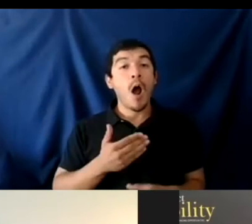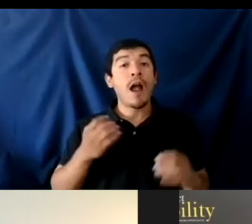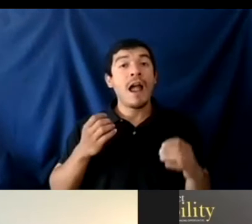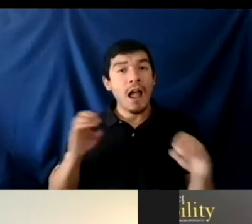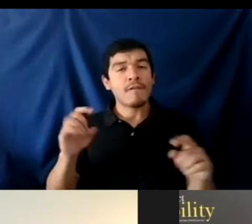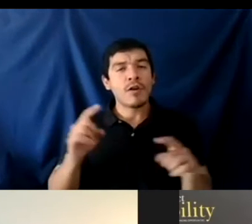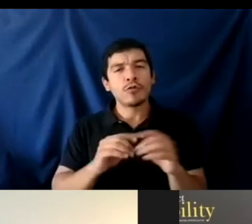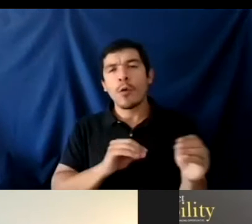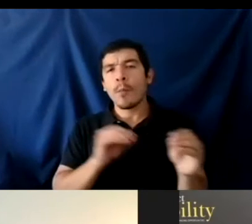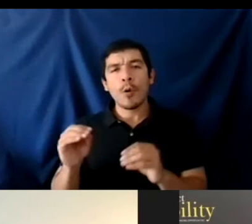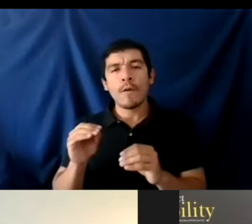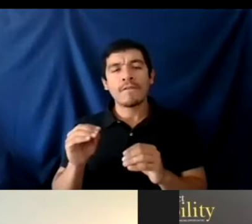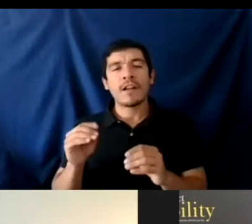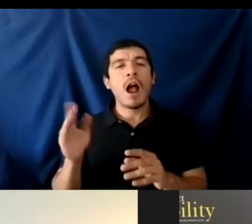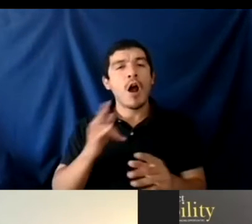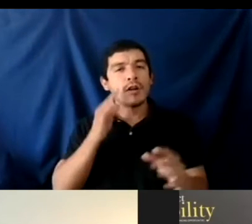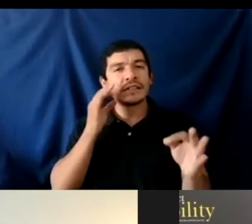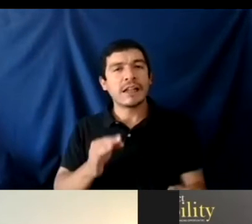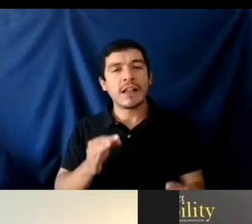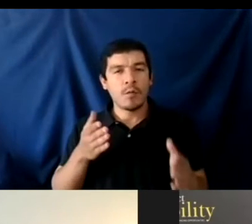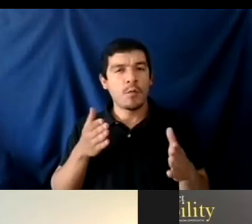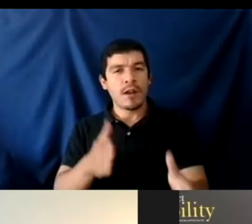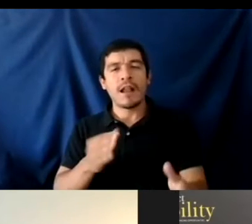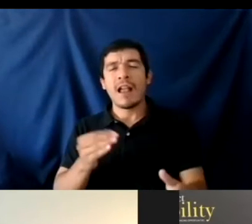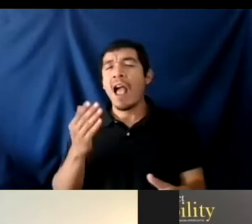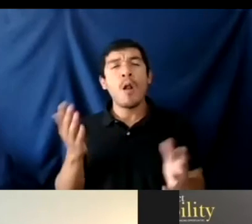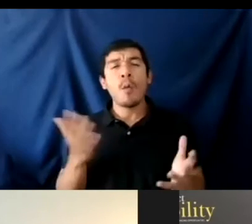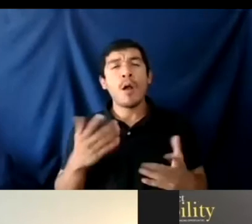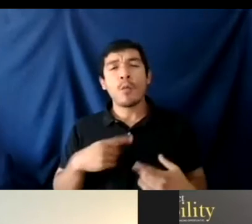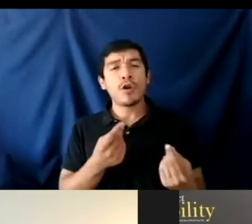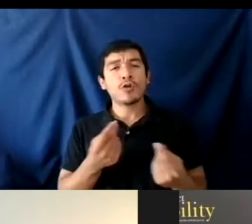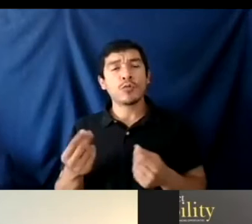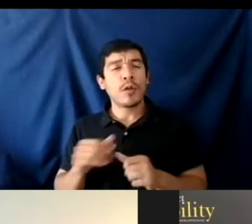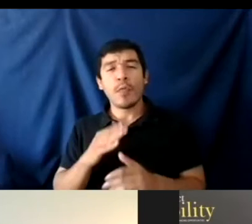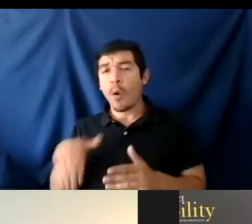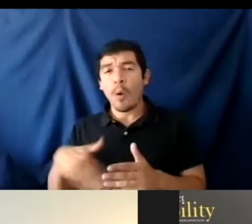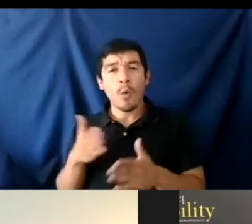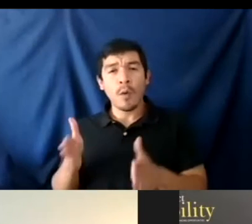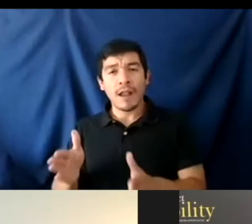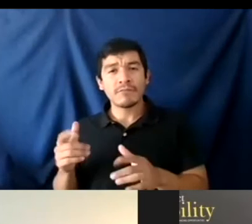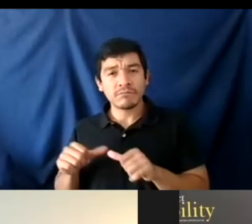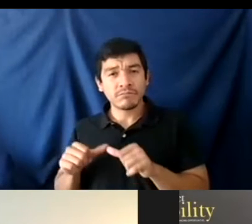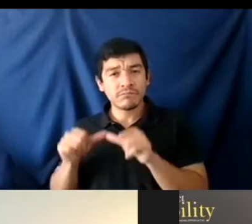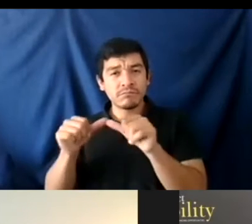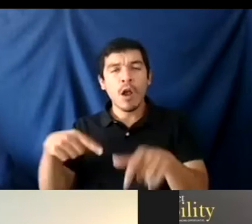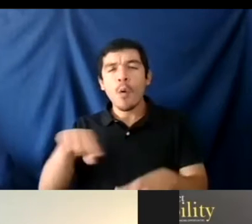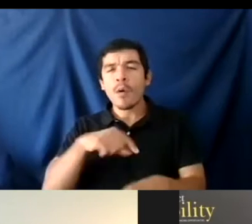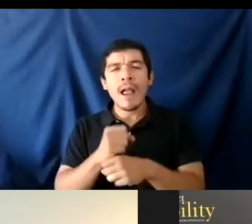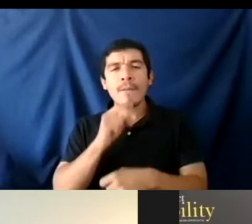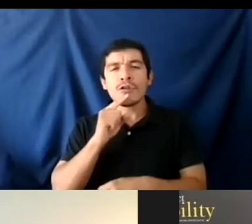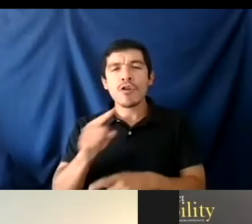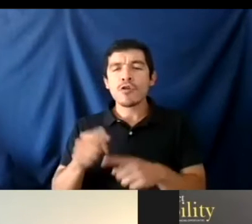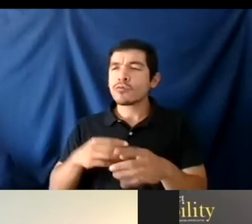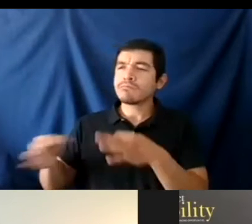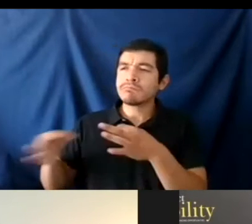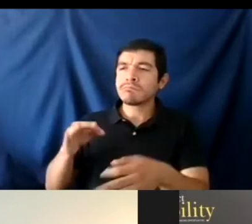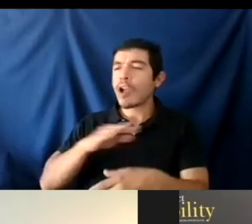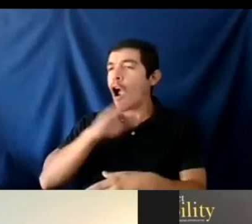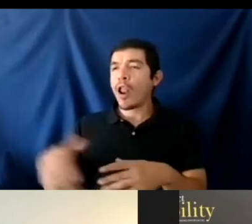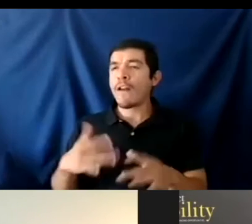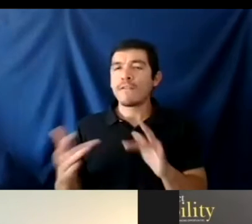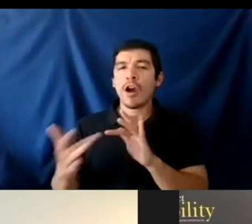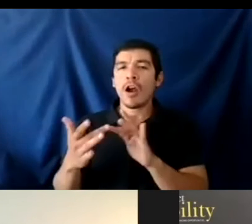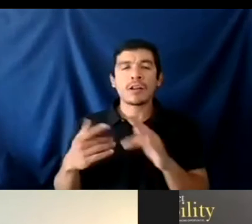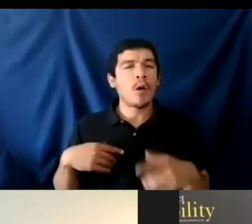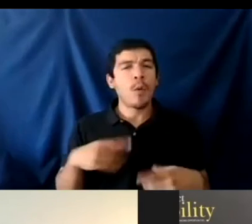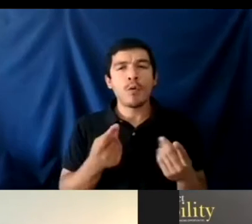move forward decisively. And then what did we do all along? We made sure to tell all of our contacts about what we were doing. And